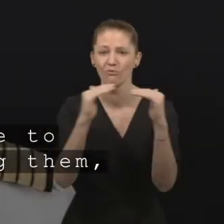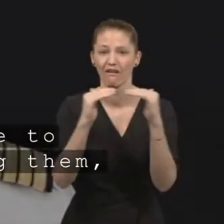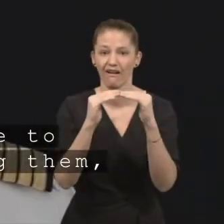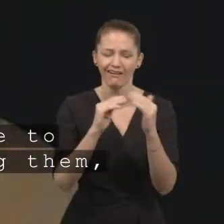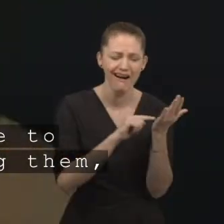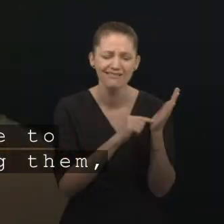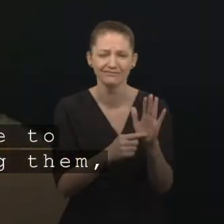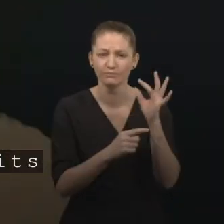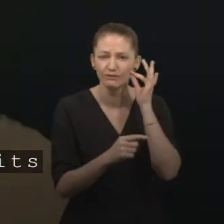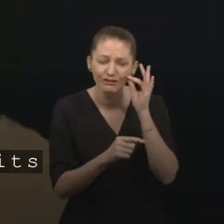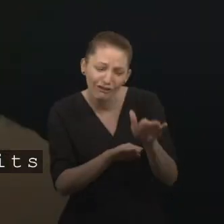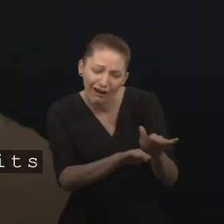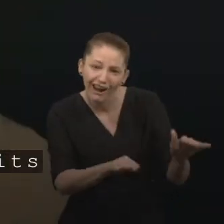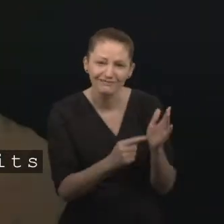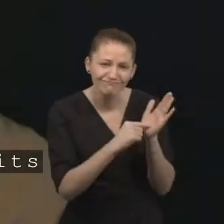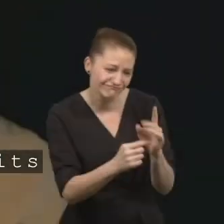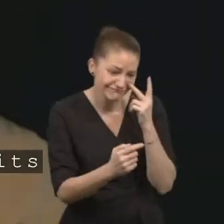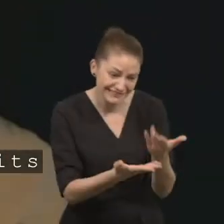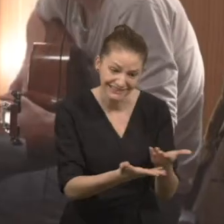women and show them that there are no limits.